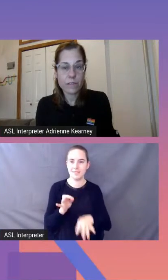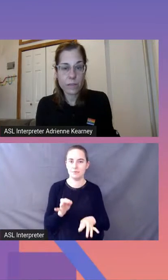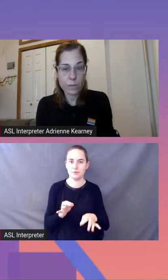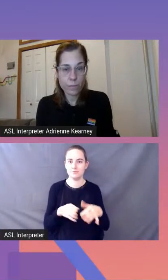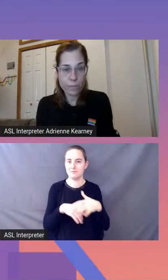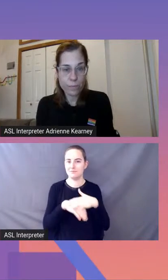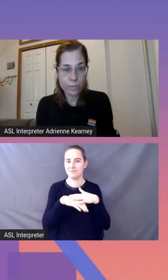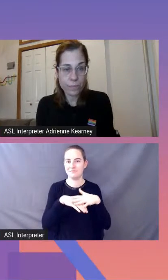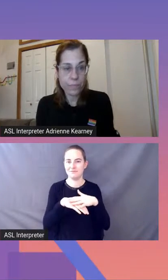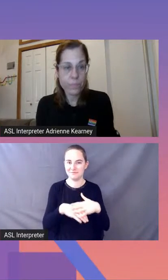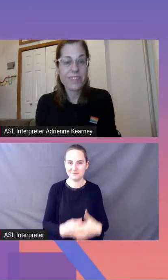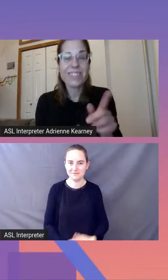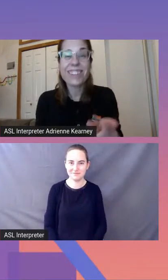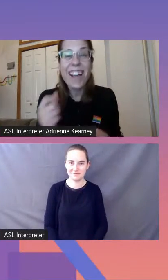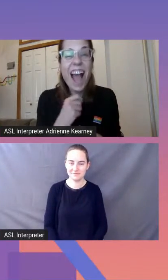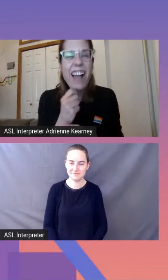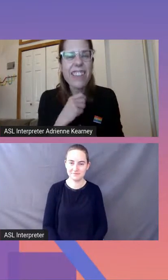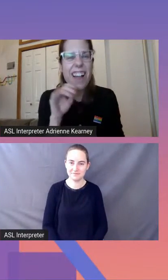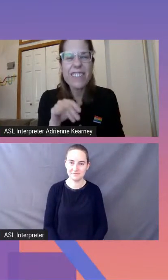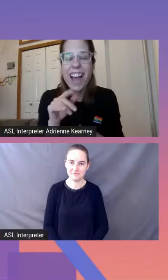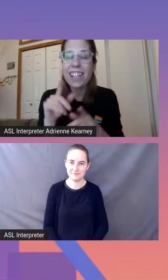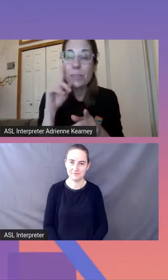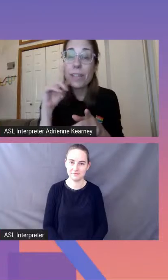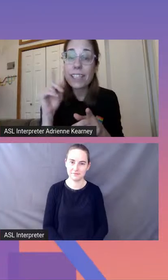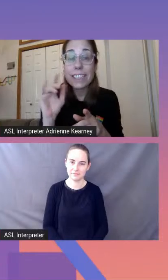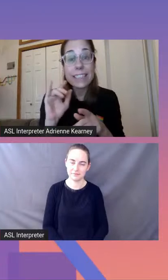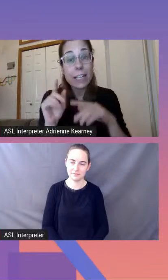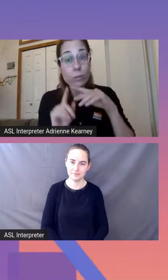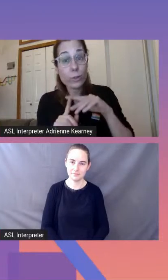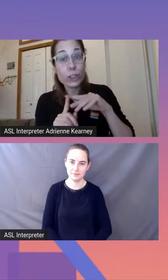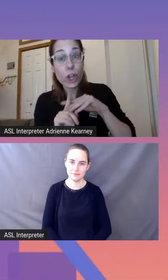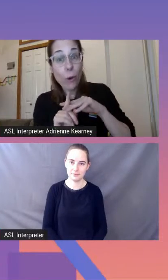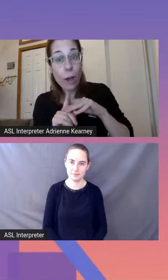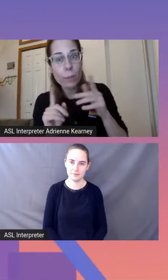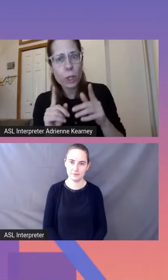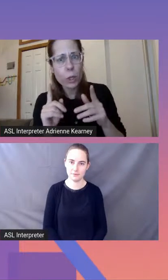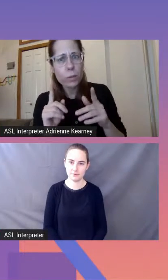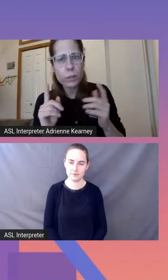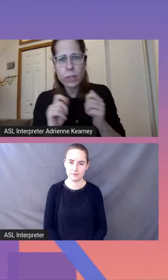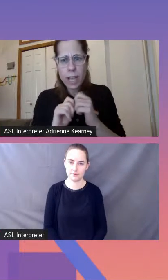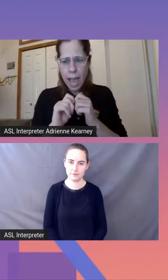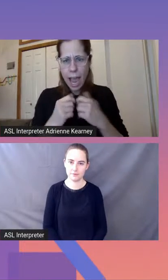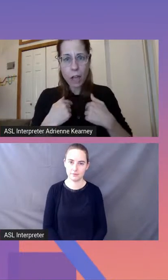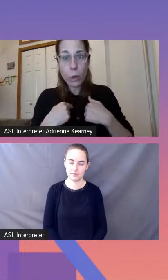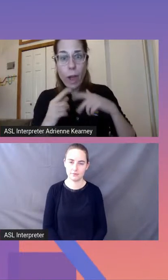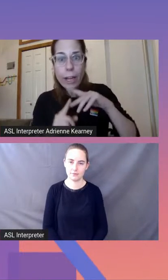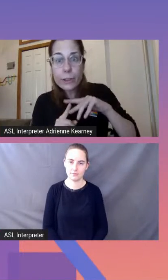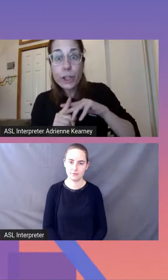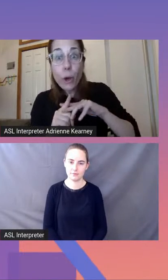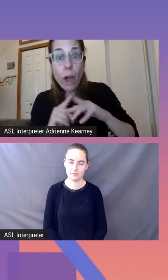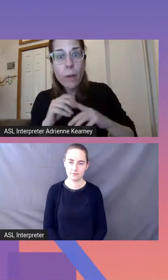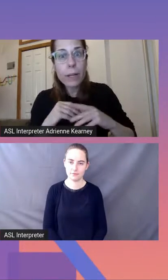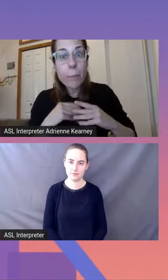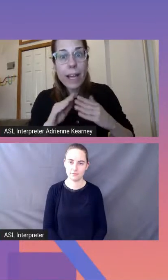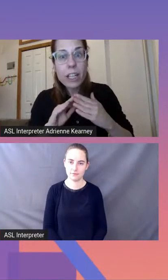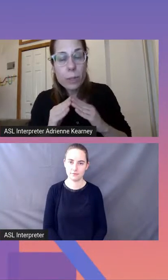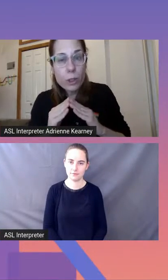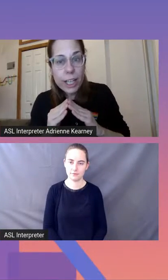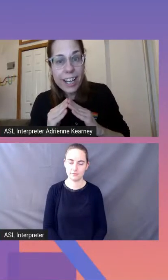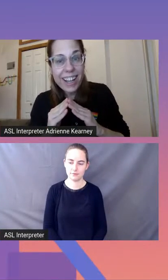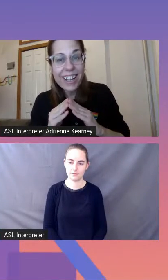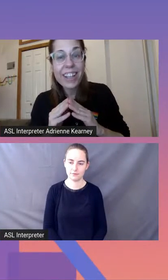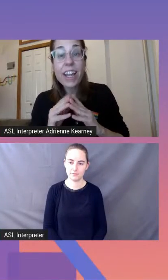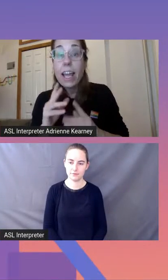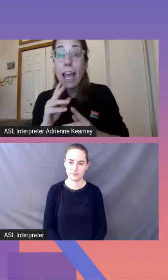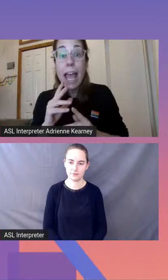I love that because it's like showing up. It's like what are the ways that we're showing up in our communities and in and the